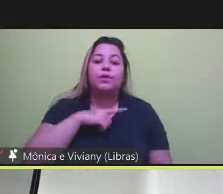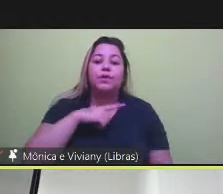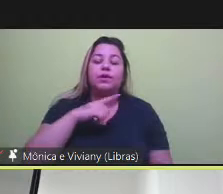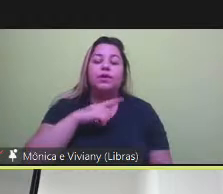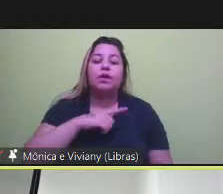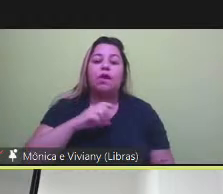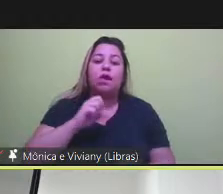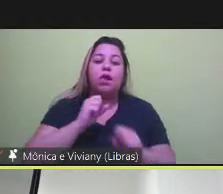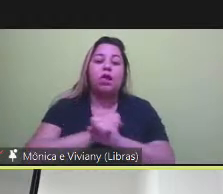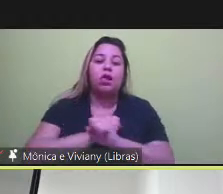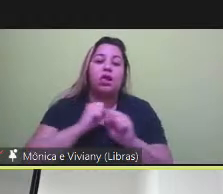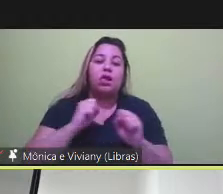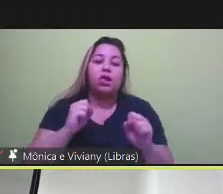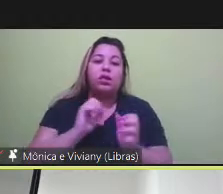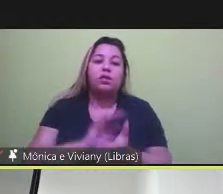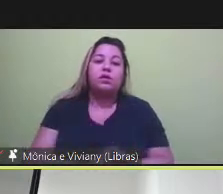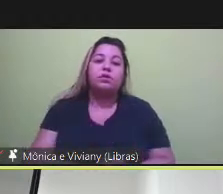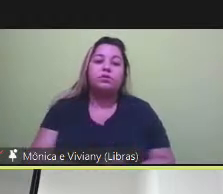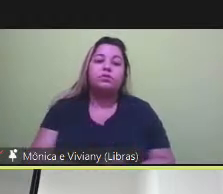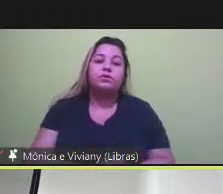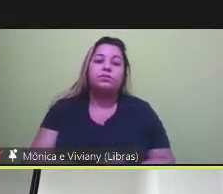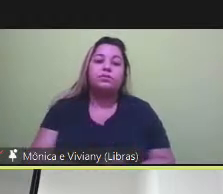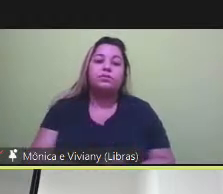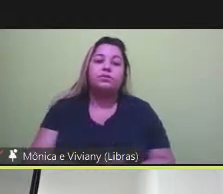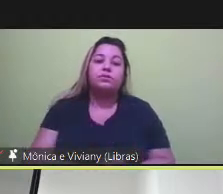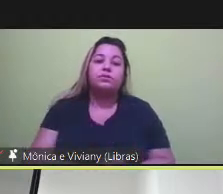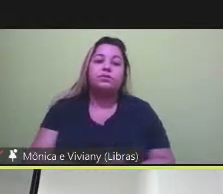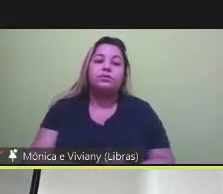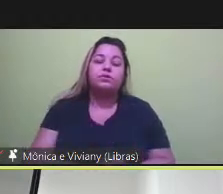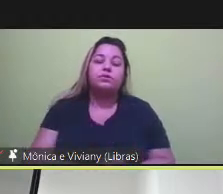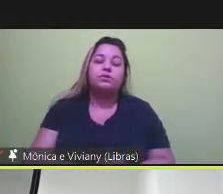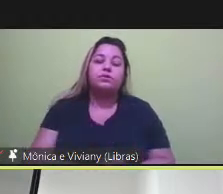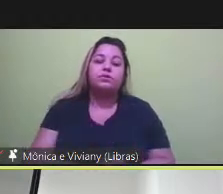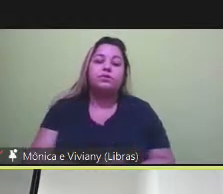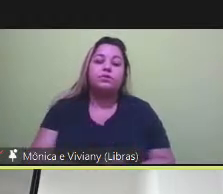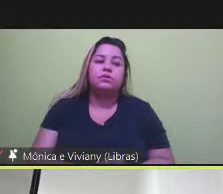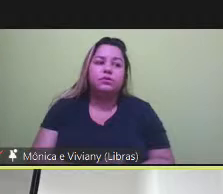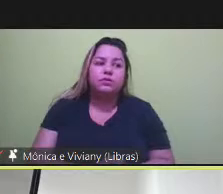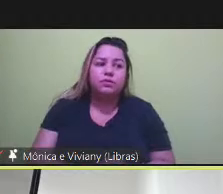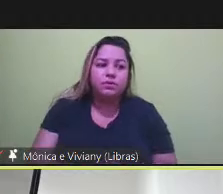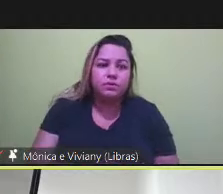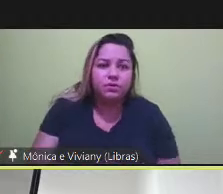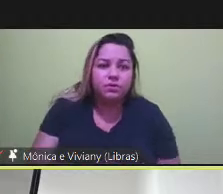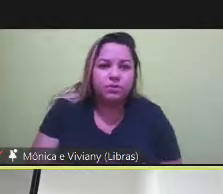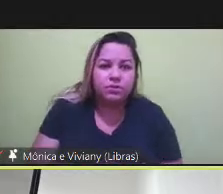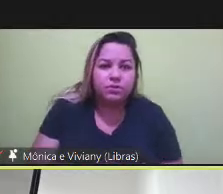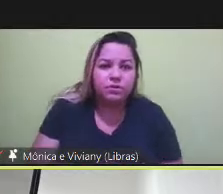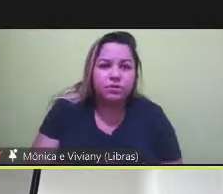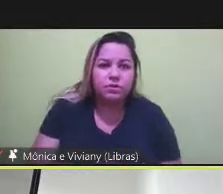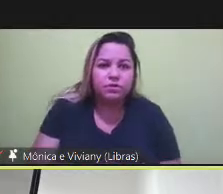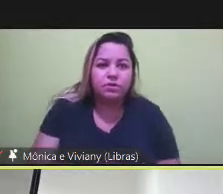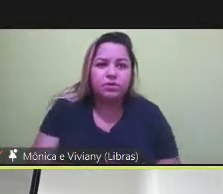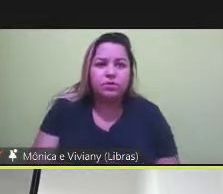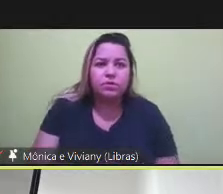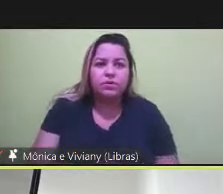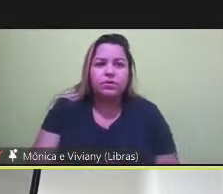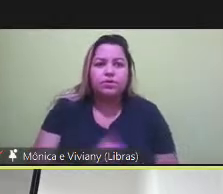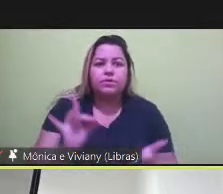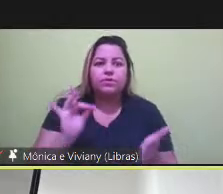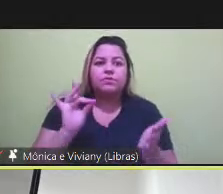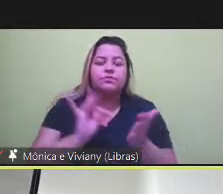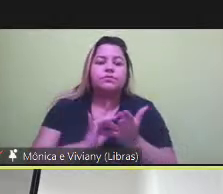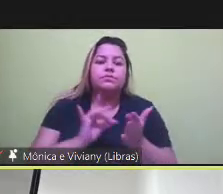sugar content. And it's possible that by comparing 2016 to 2020,